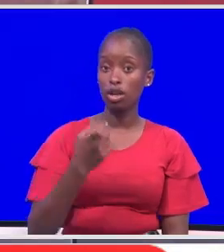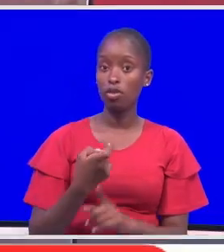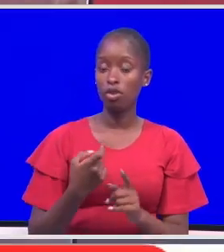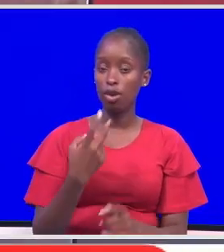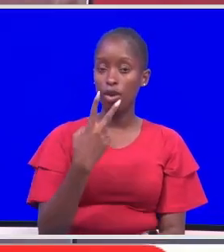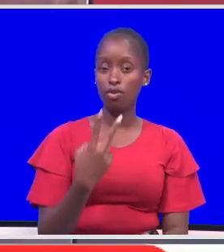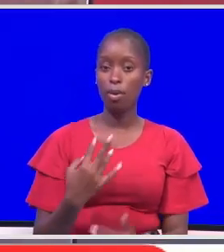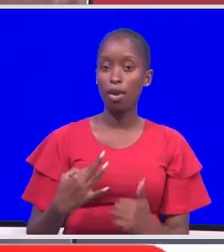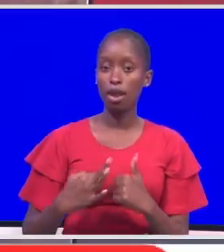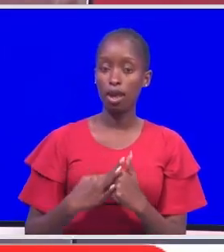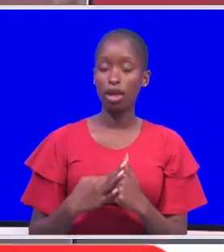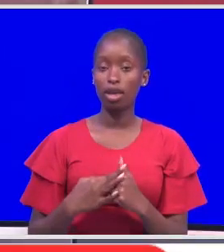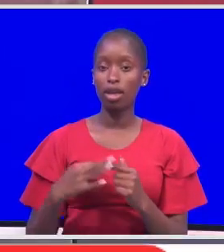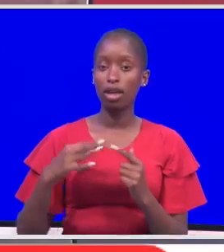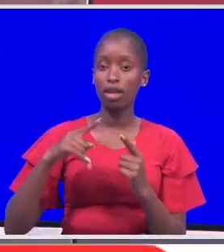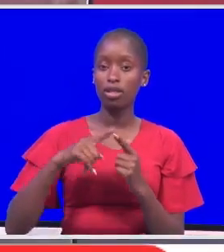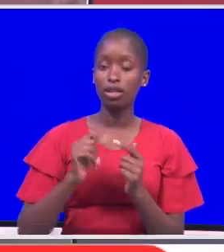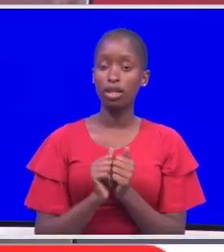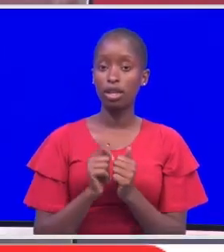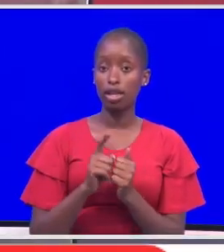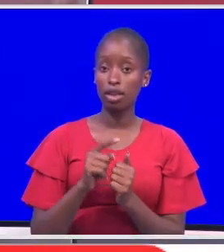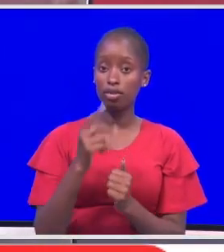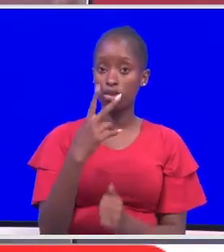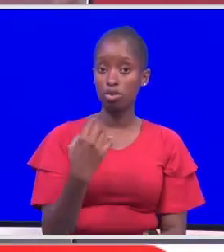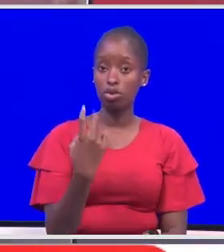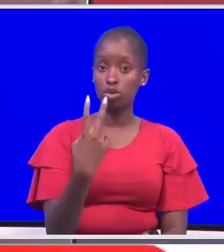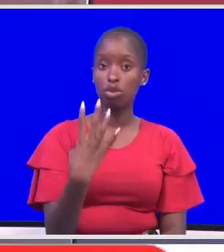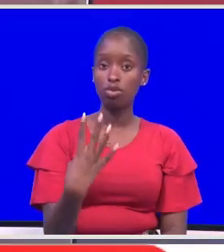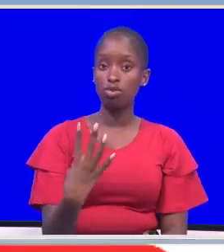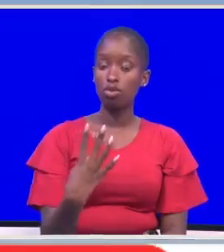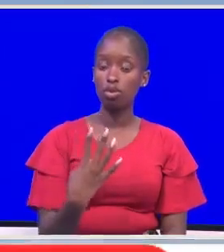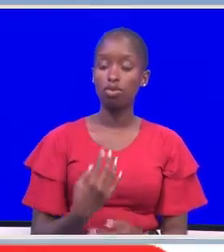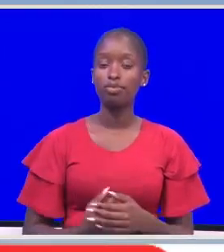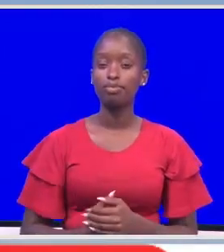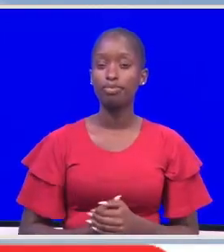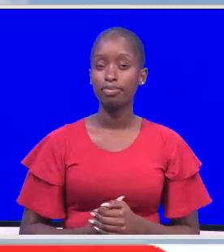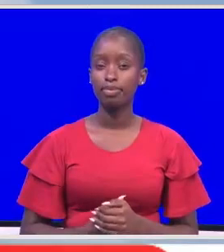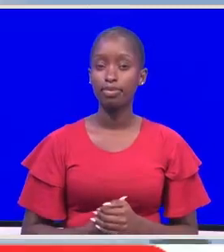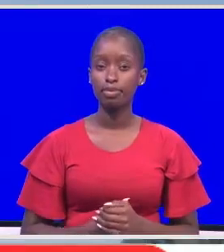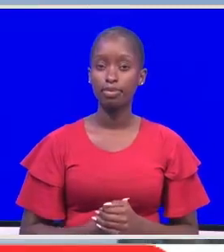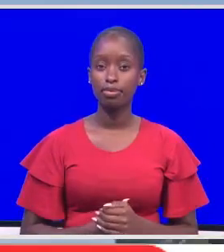8th to 11th, 2024. Tony Kwalanda with more.